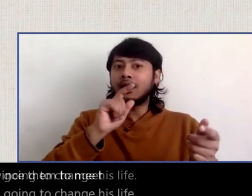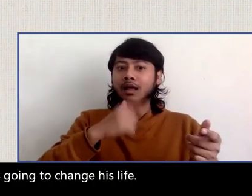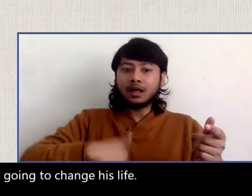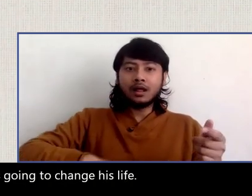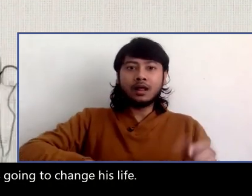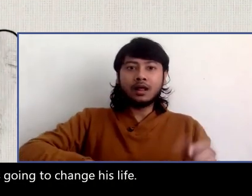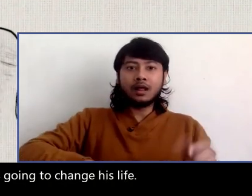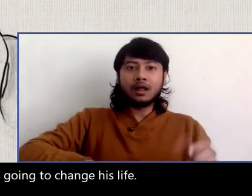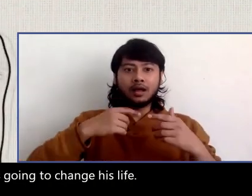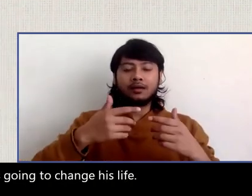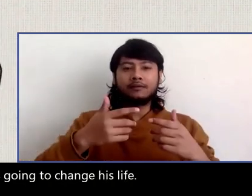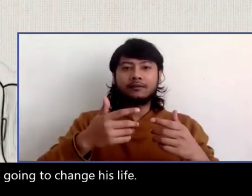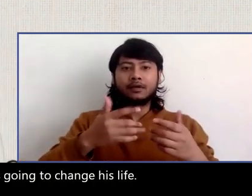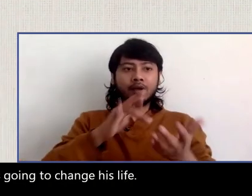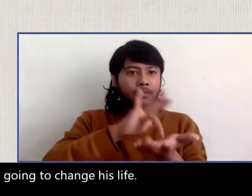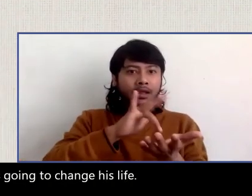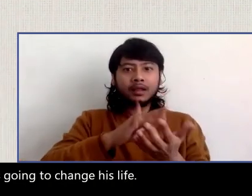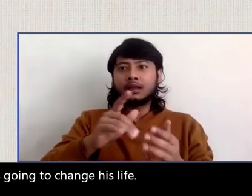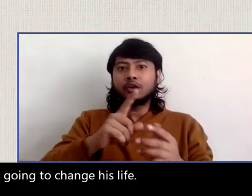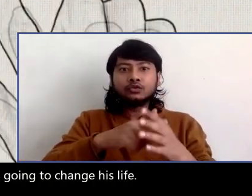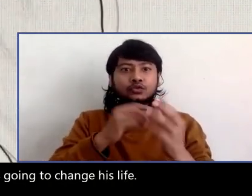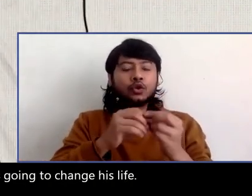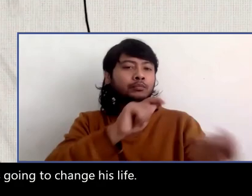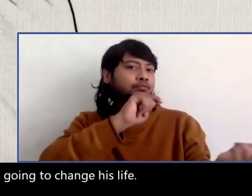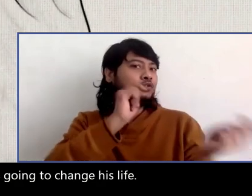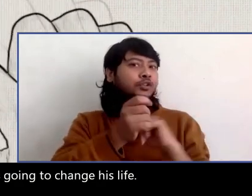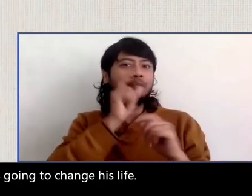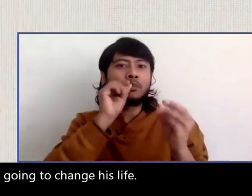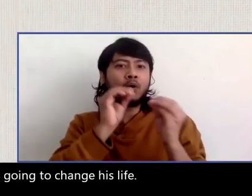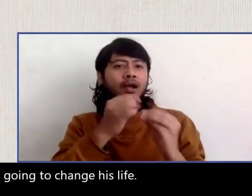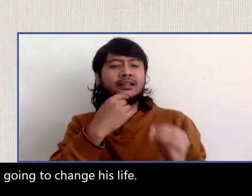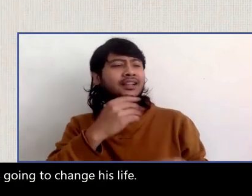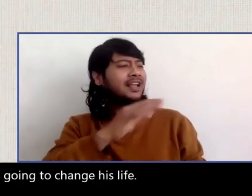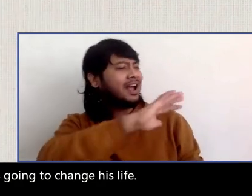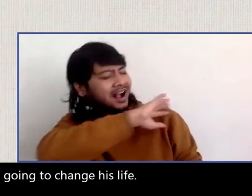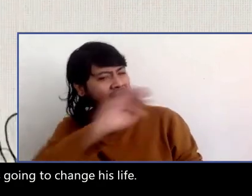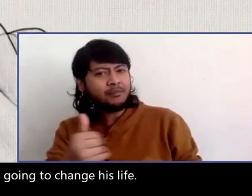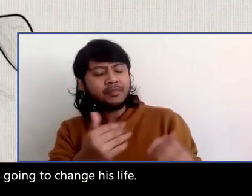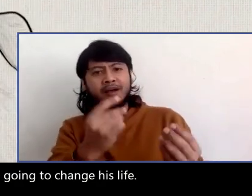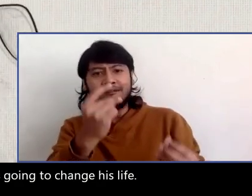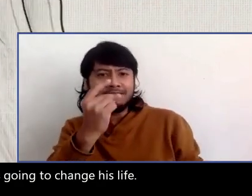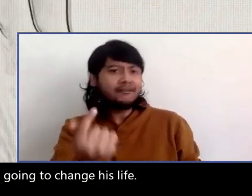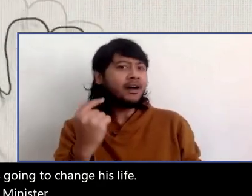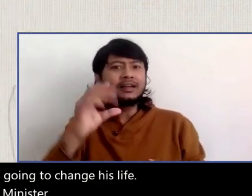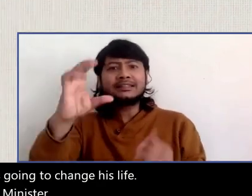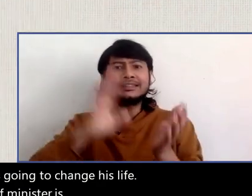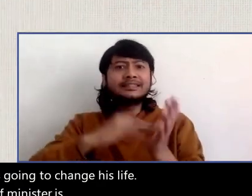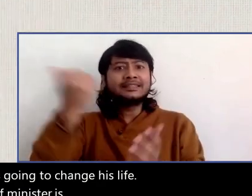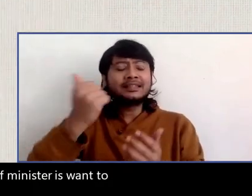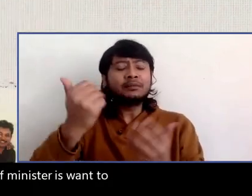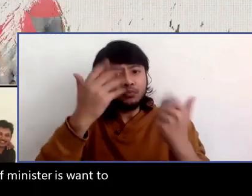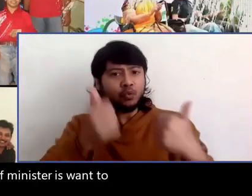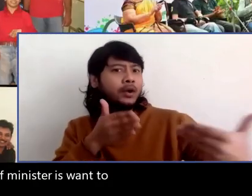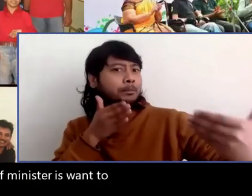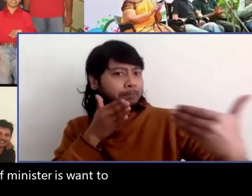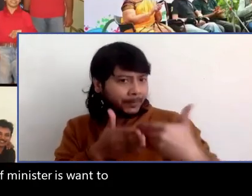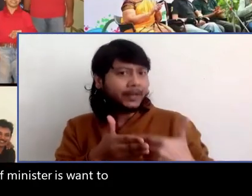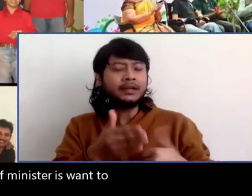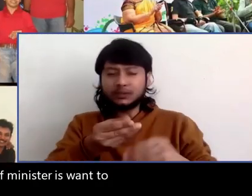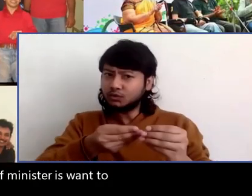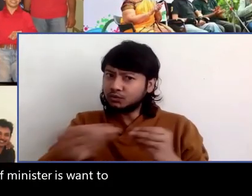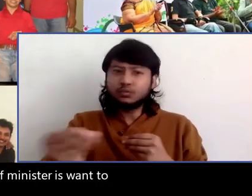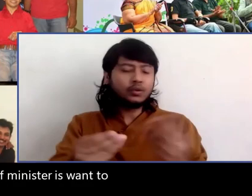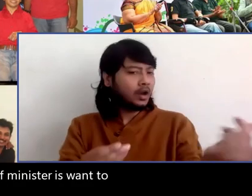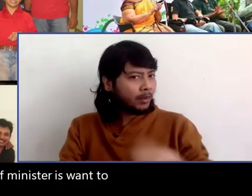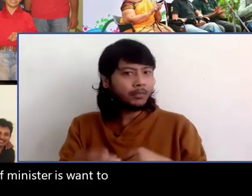Ashwin. And it was Bharat. And Bharat said, "Come immediately, come. The chief minister wants to meet you in the next few minutes." And